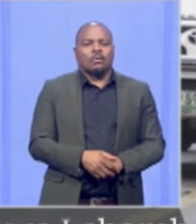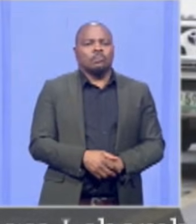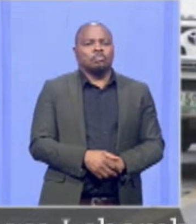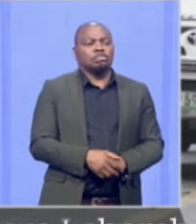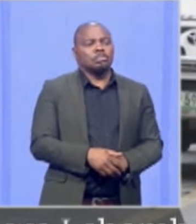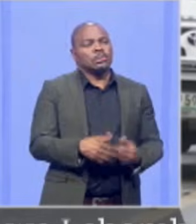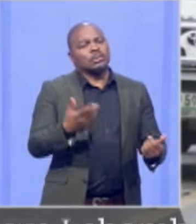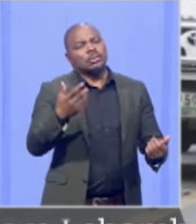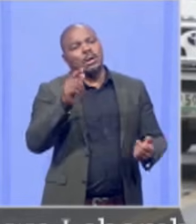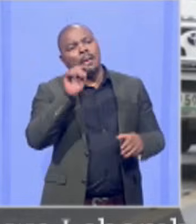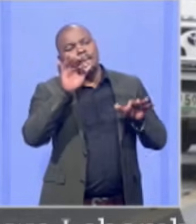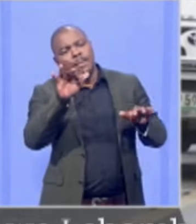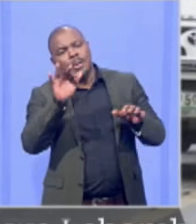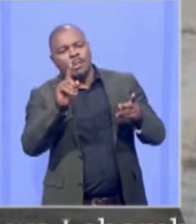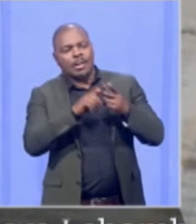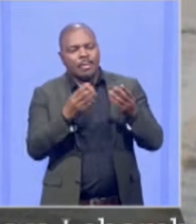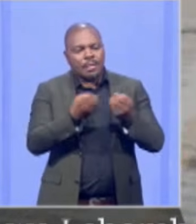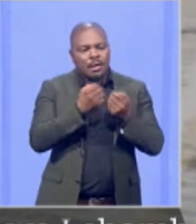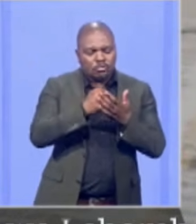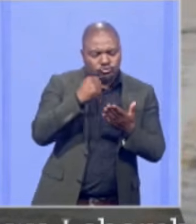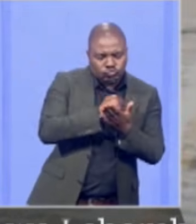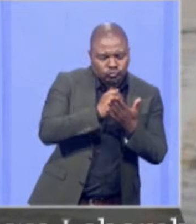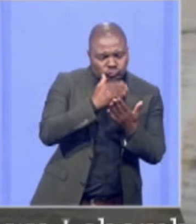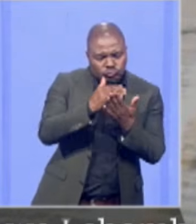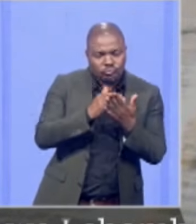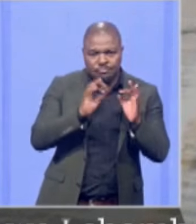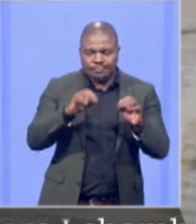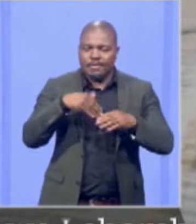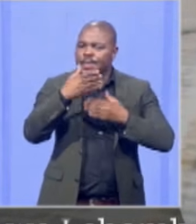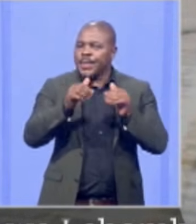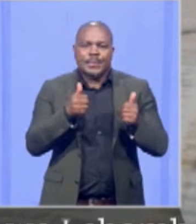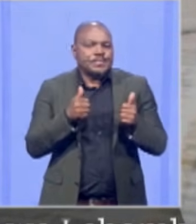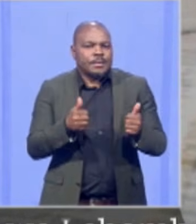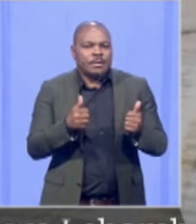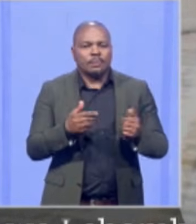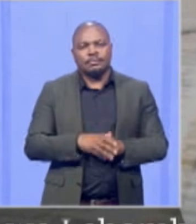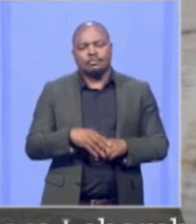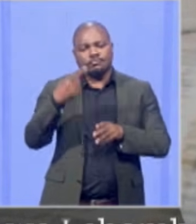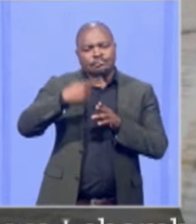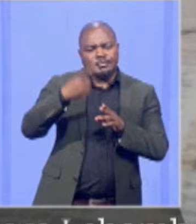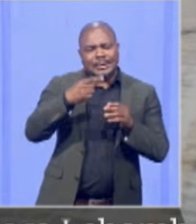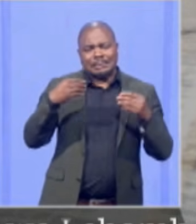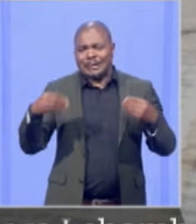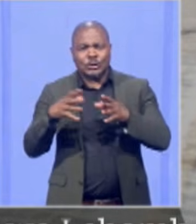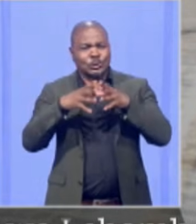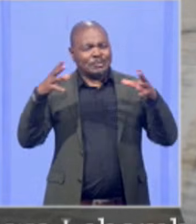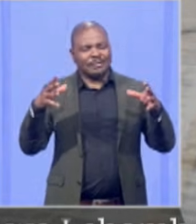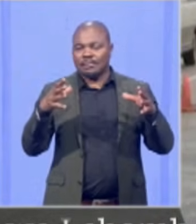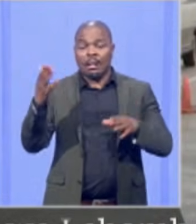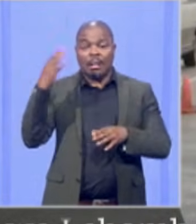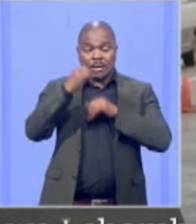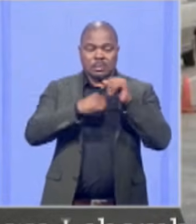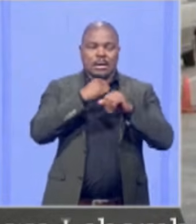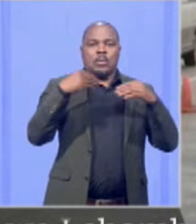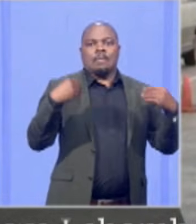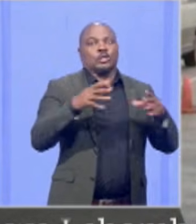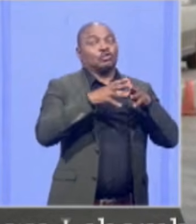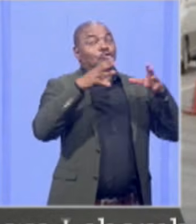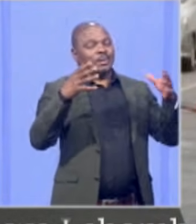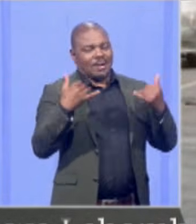go kwadisiwa ga batho le dithoto go tsamaya ka thelelo. Molelwane ga o tlhanasele thata go tshwana le ngwaga o fetileng ka paka